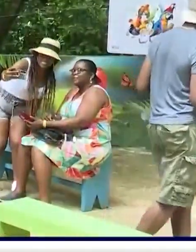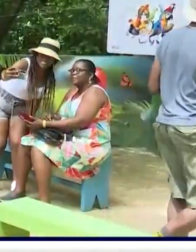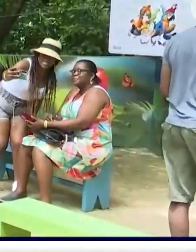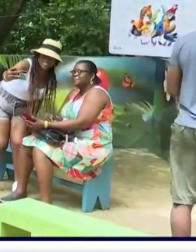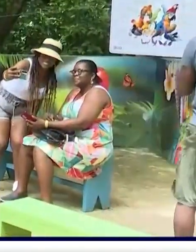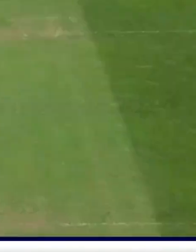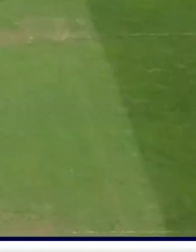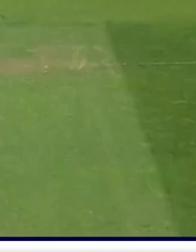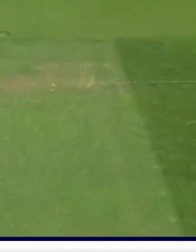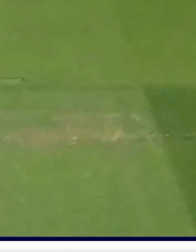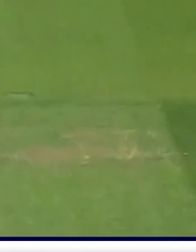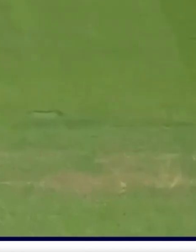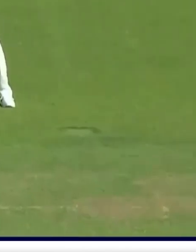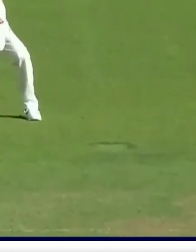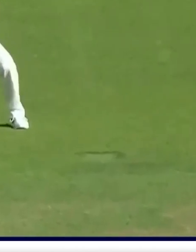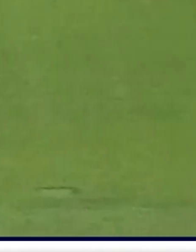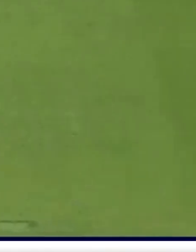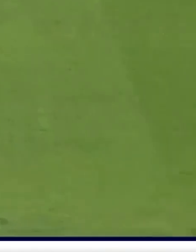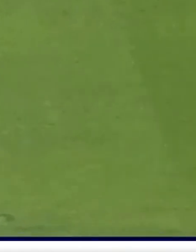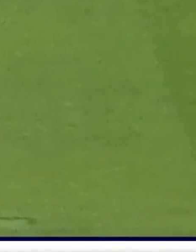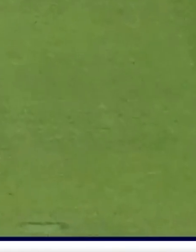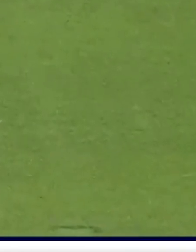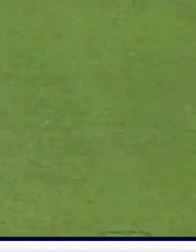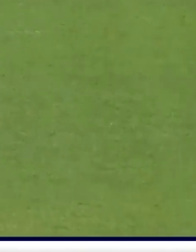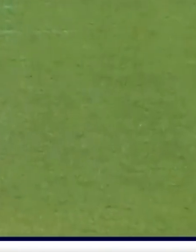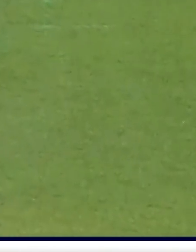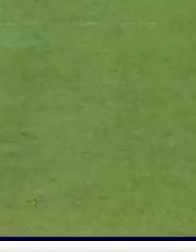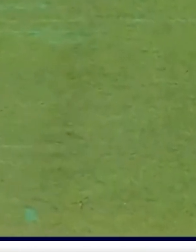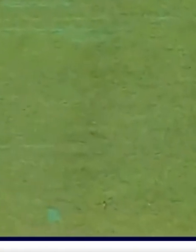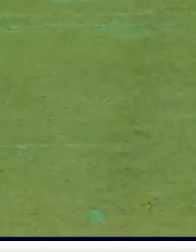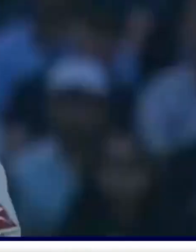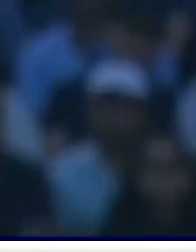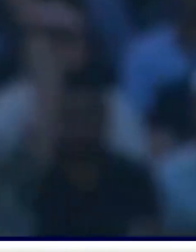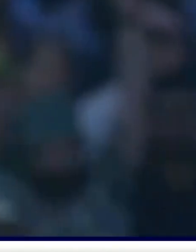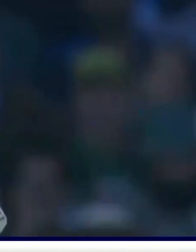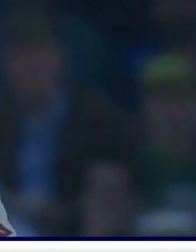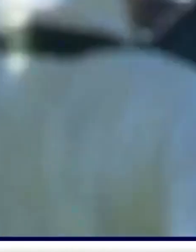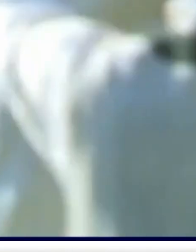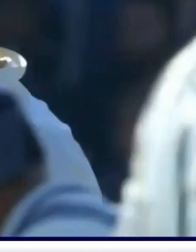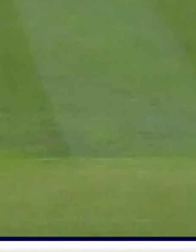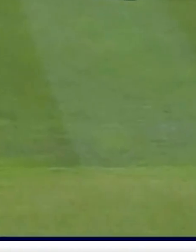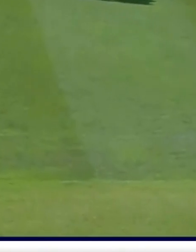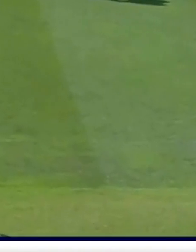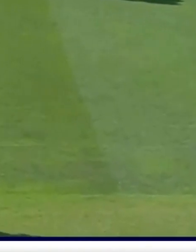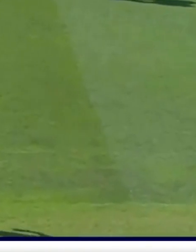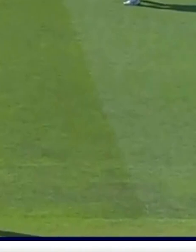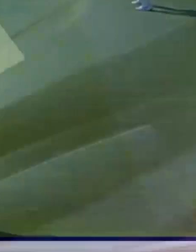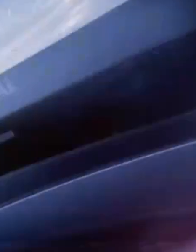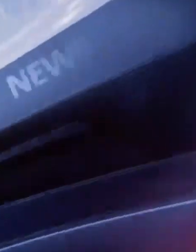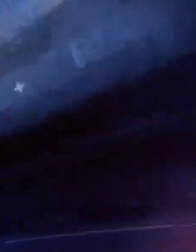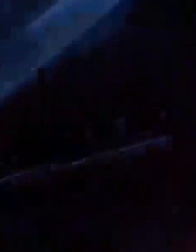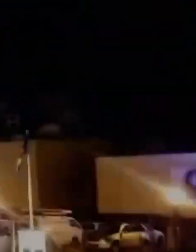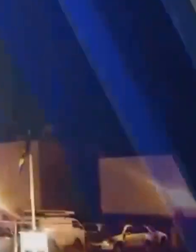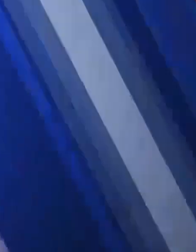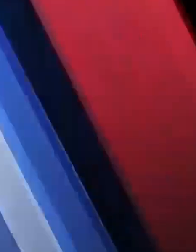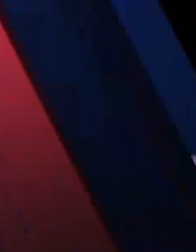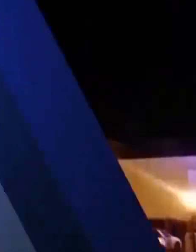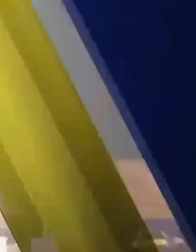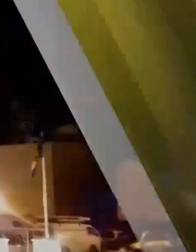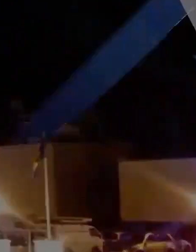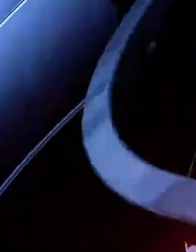And in sports, Australia has advantage over India in the World Test Championship clash.